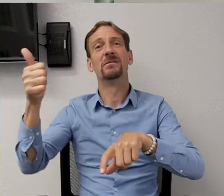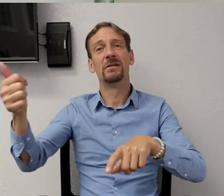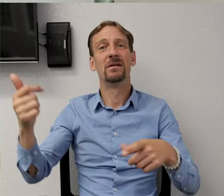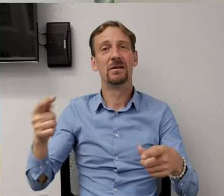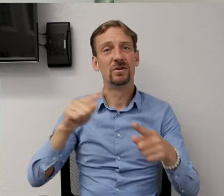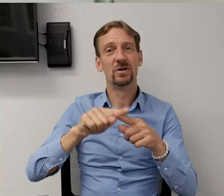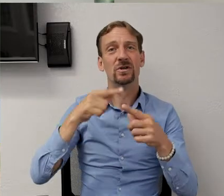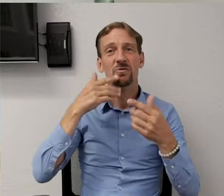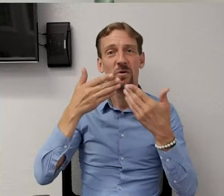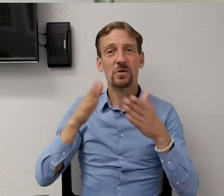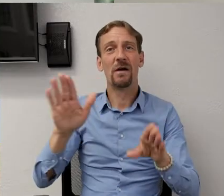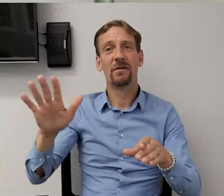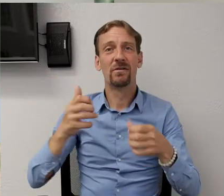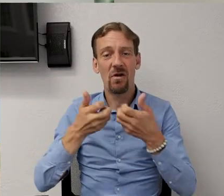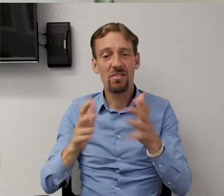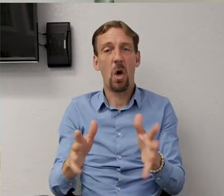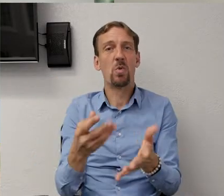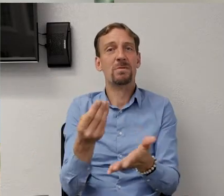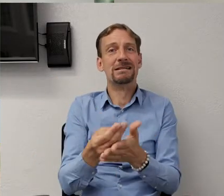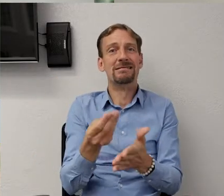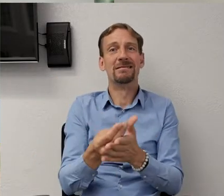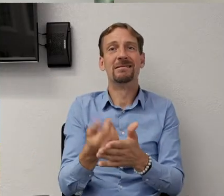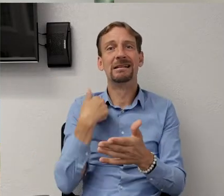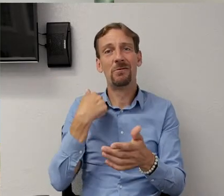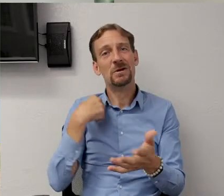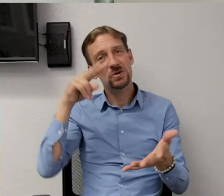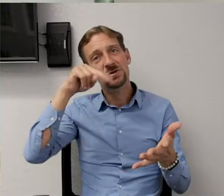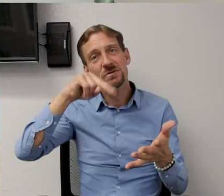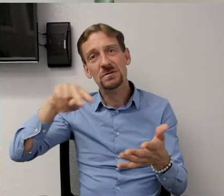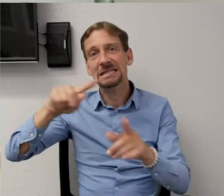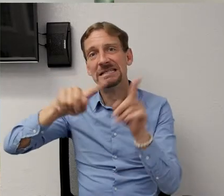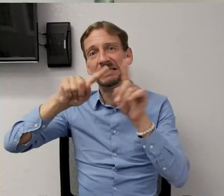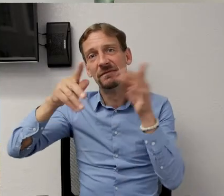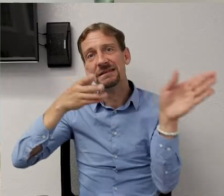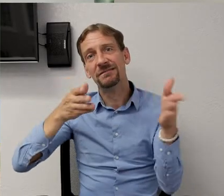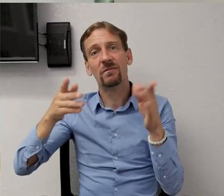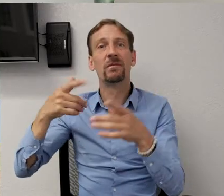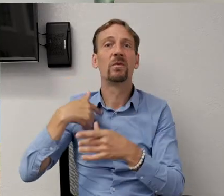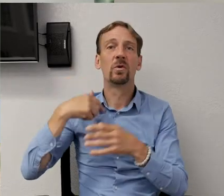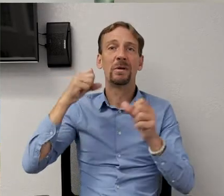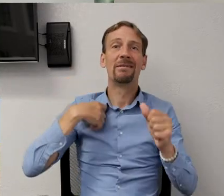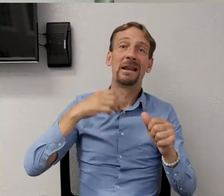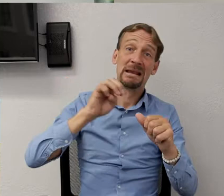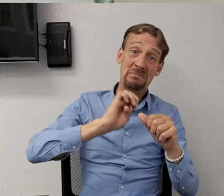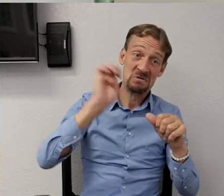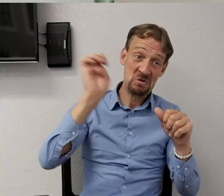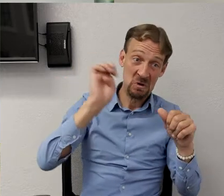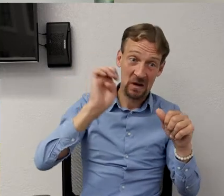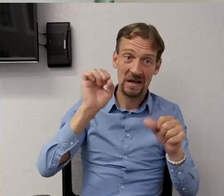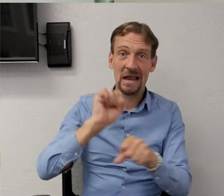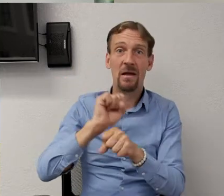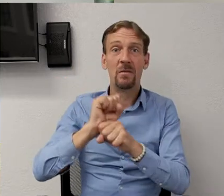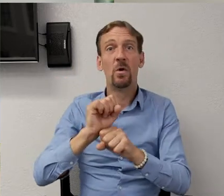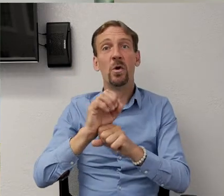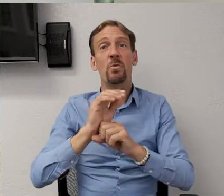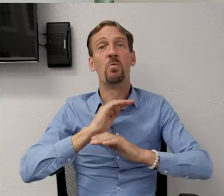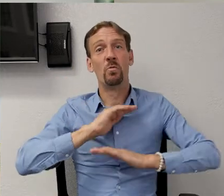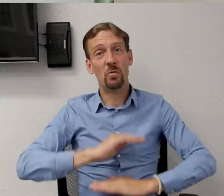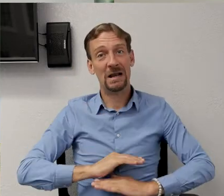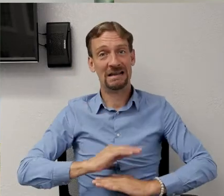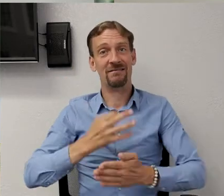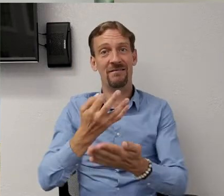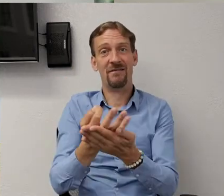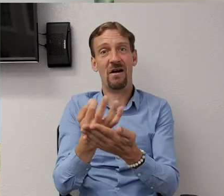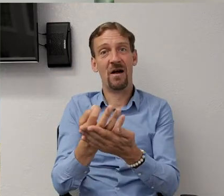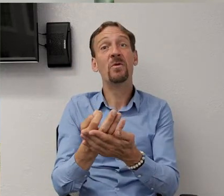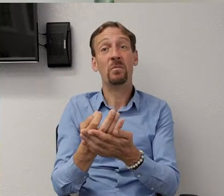their lost wages. So we're looking at other things that we have an emergency employee relief fund through our